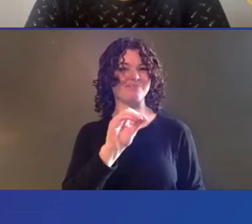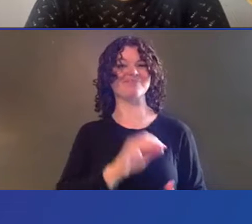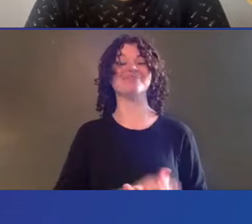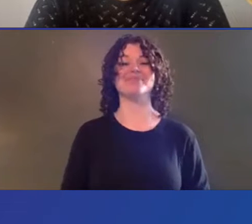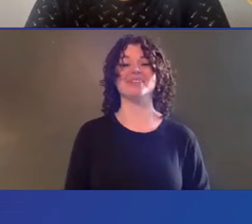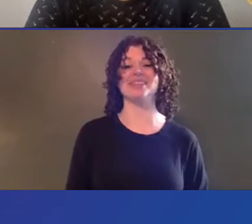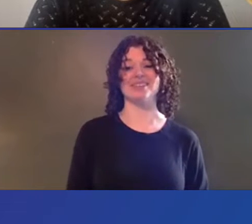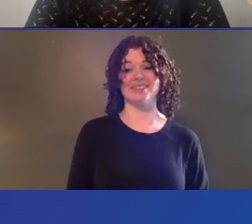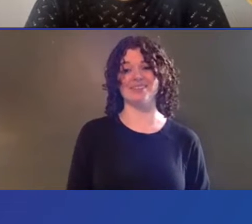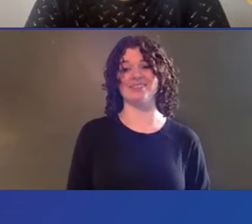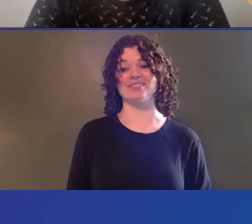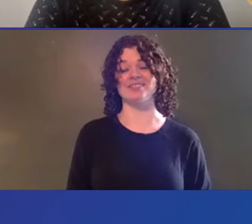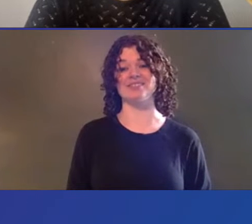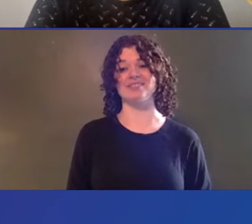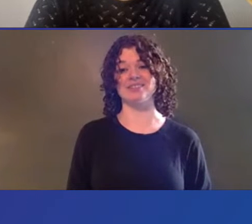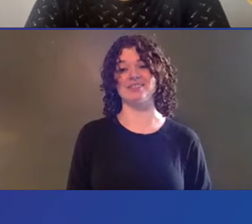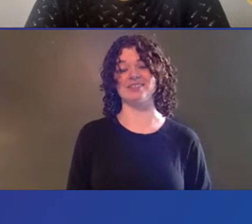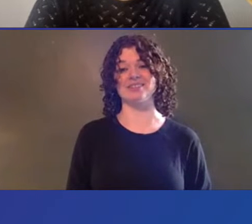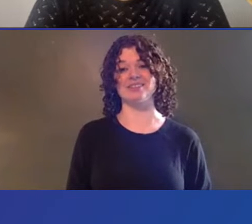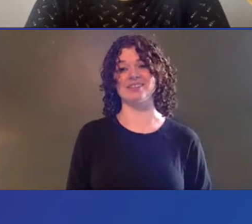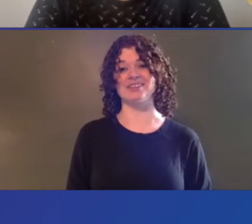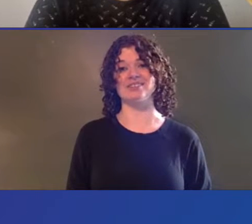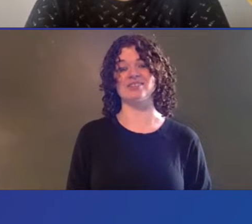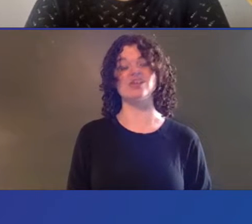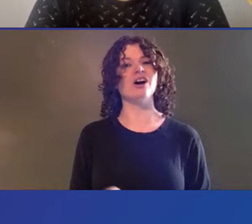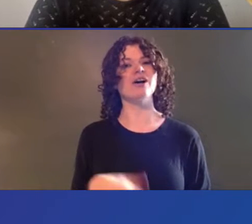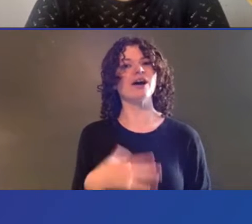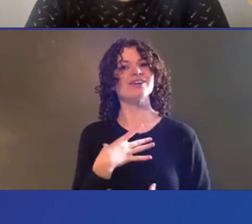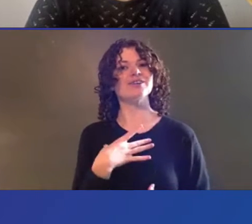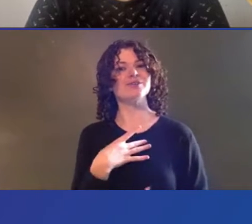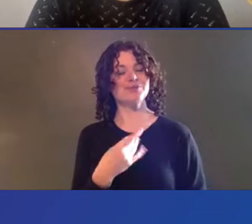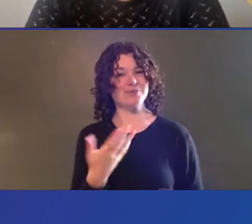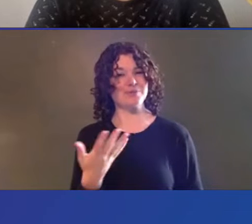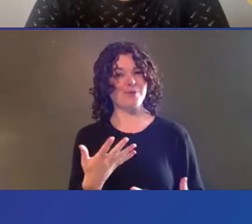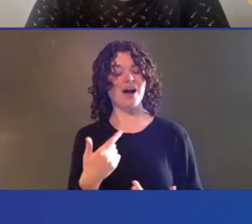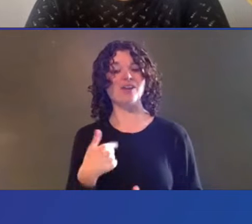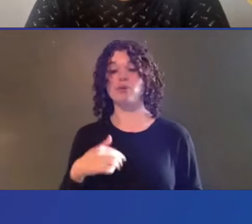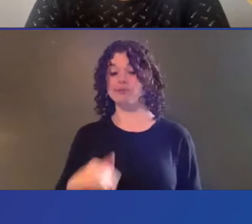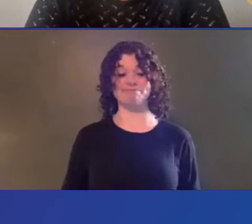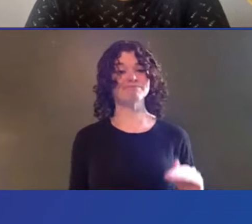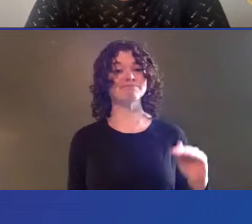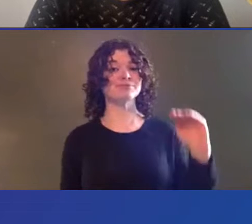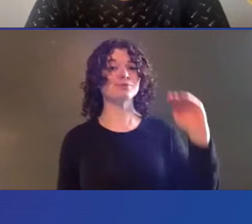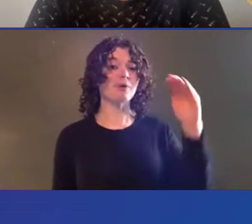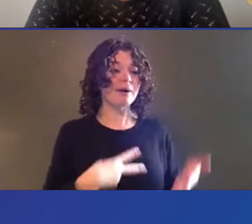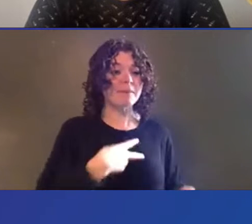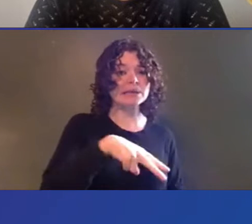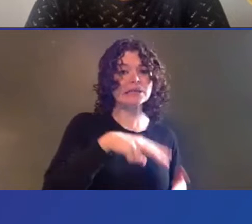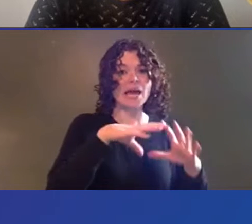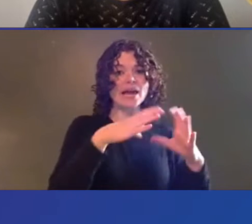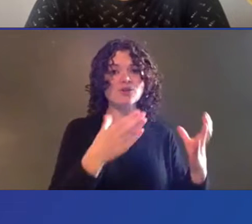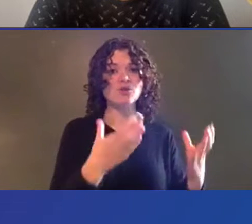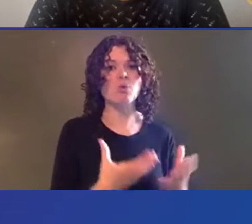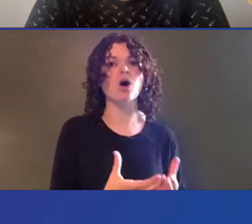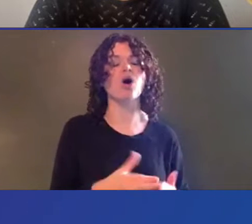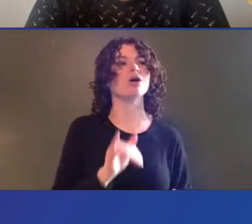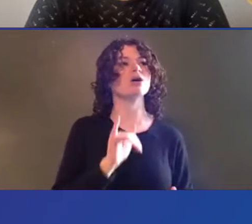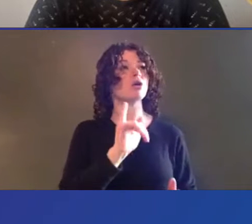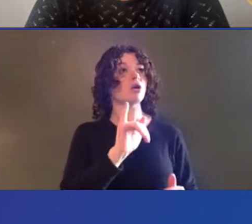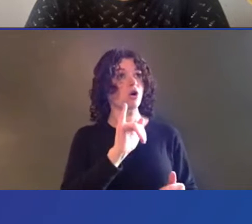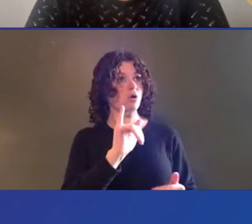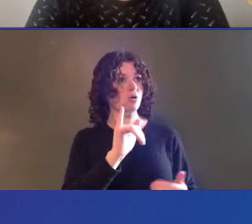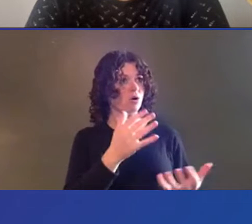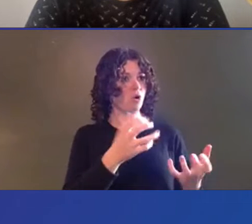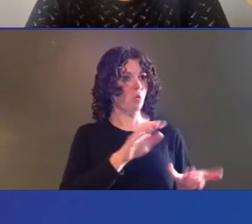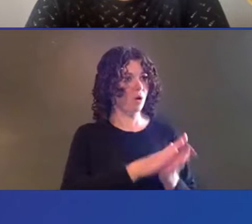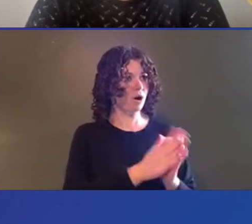it's interesting because on one hand, you know, I grew up in the dance world thinking like, if you want to become a dancer, that's all